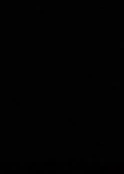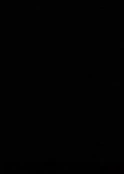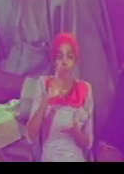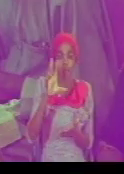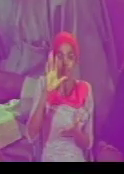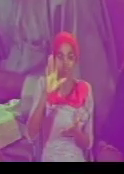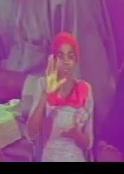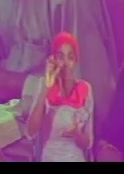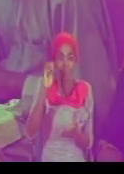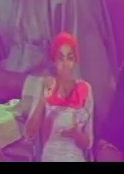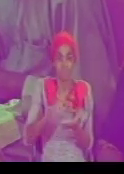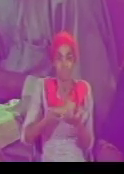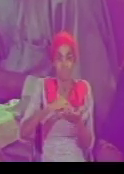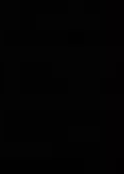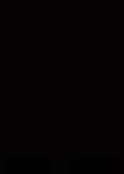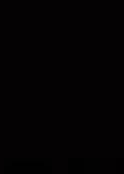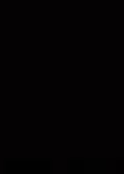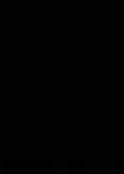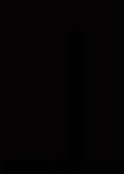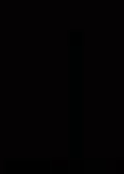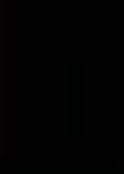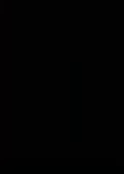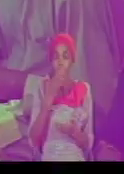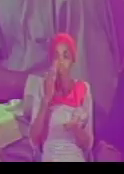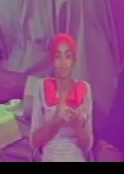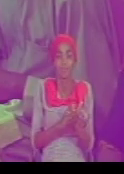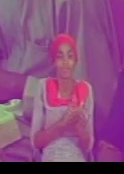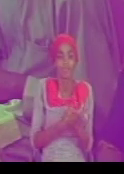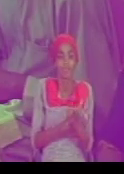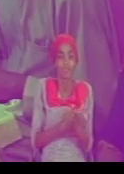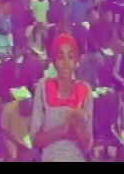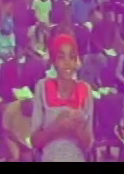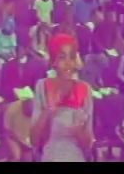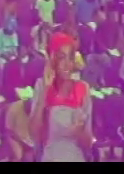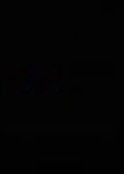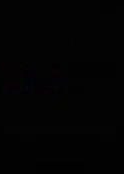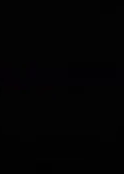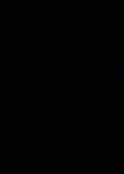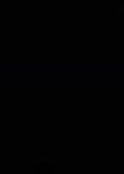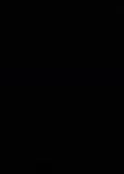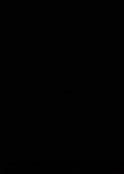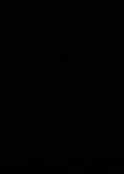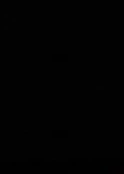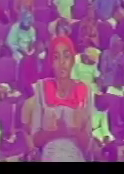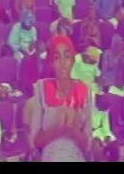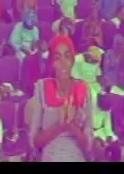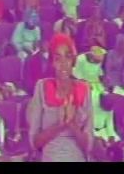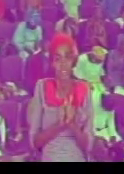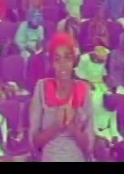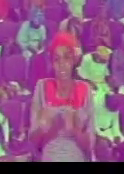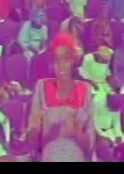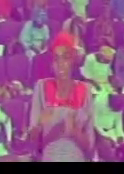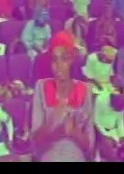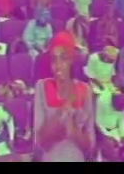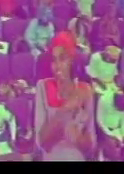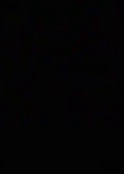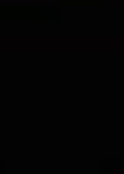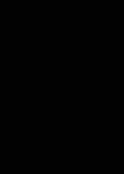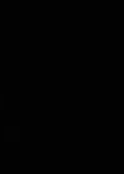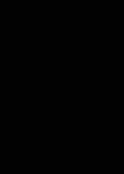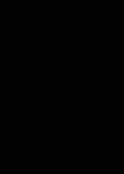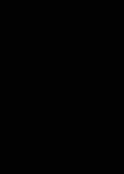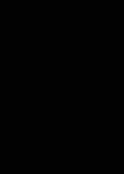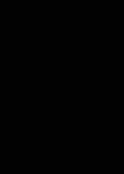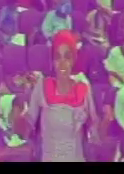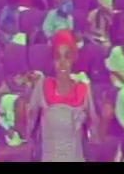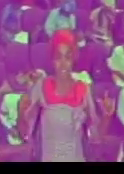praise Him with timbrel and dance. Praise Him with stringed instruments and organs.